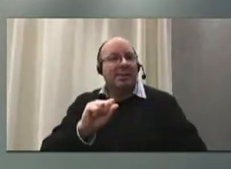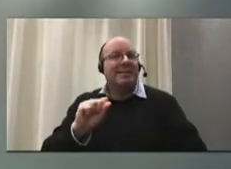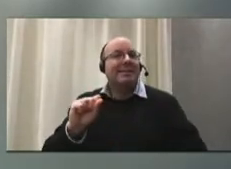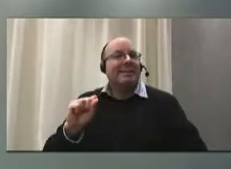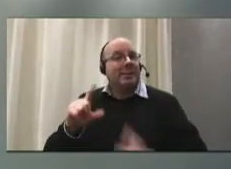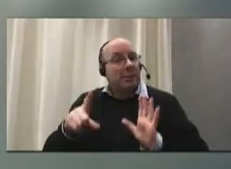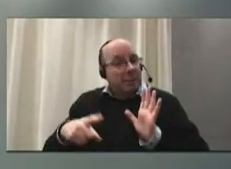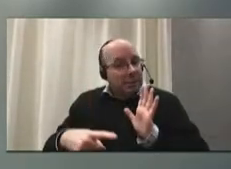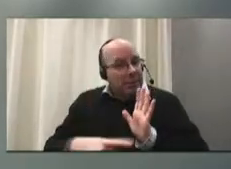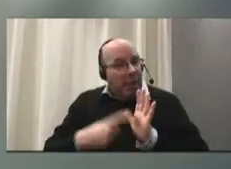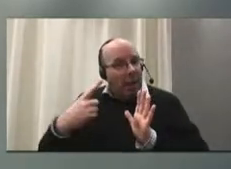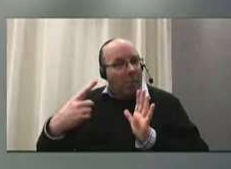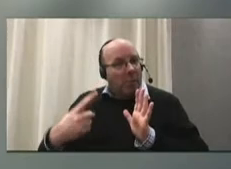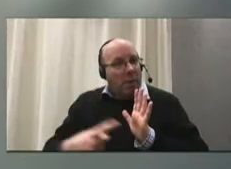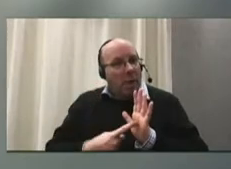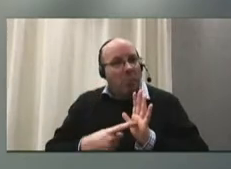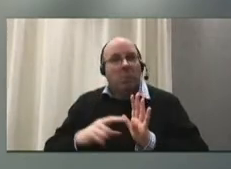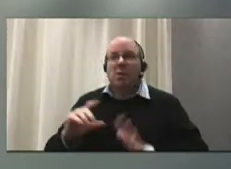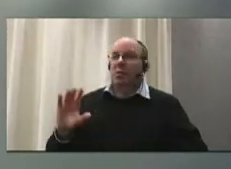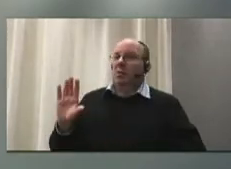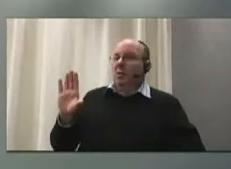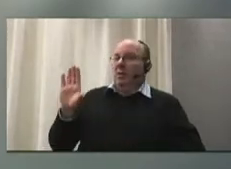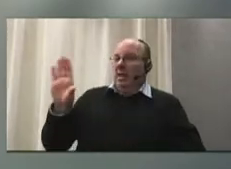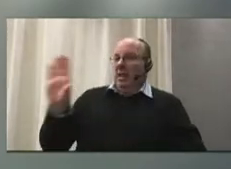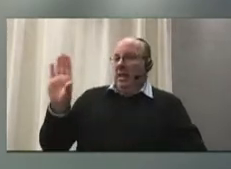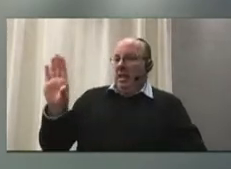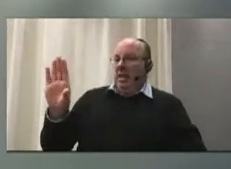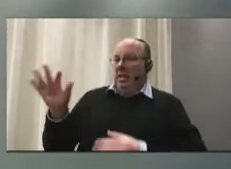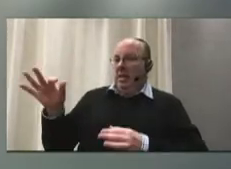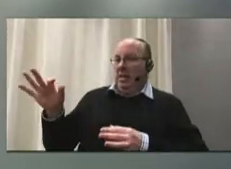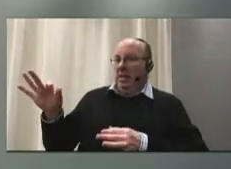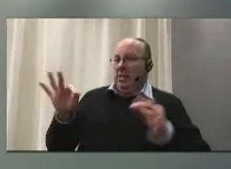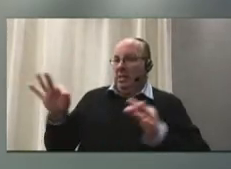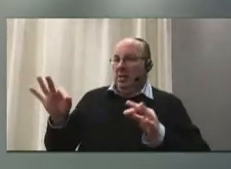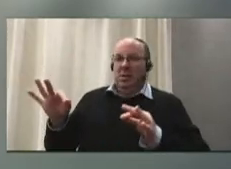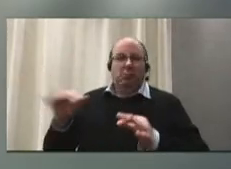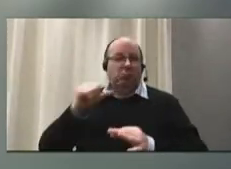follow their direction. So it's kind of a